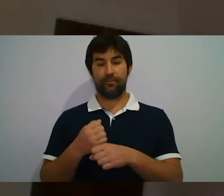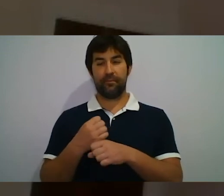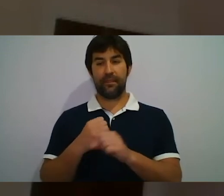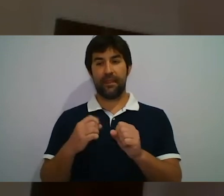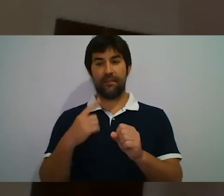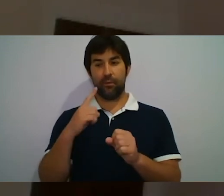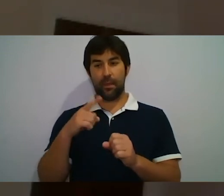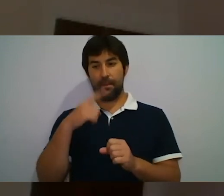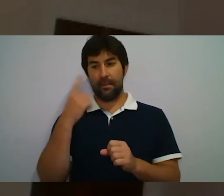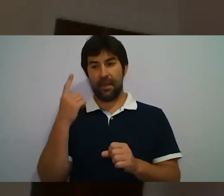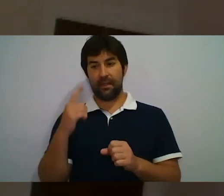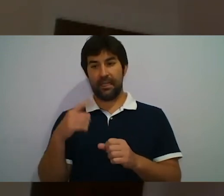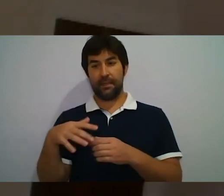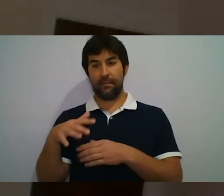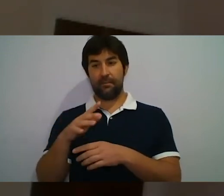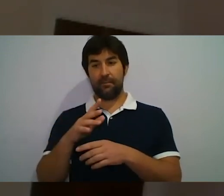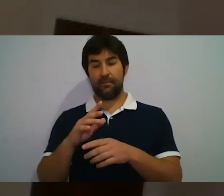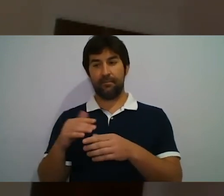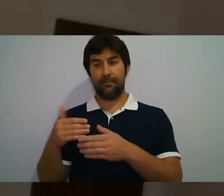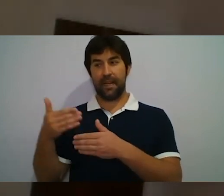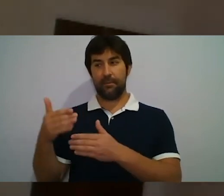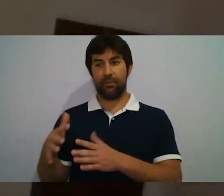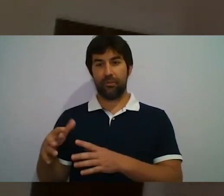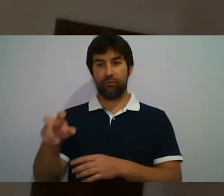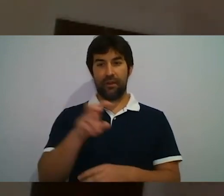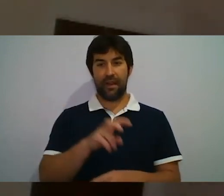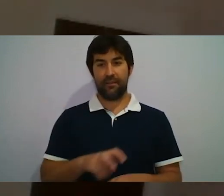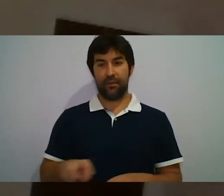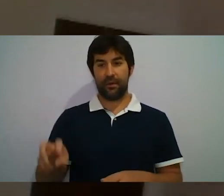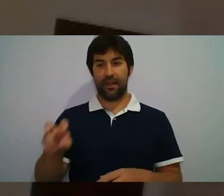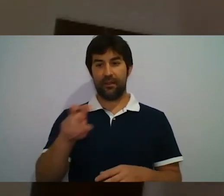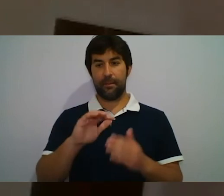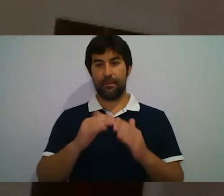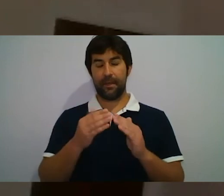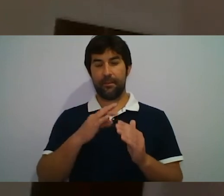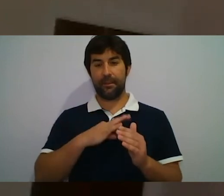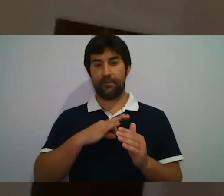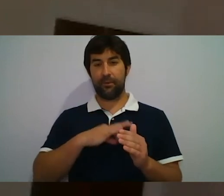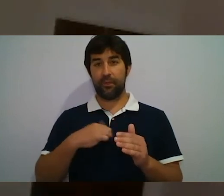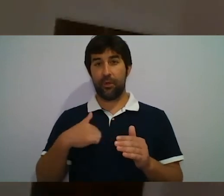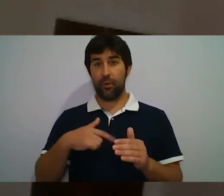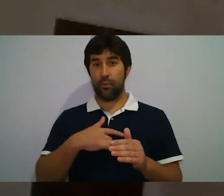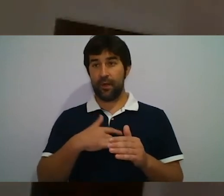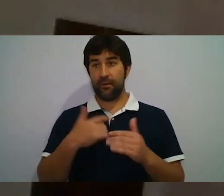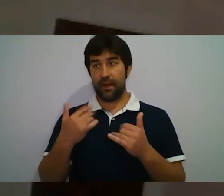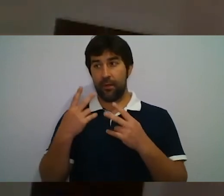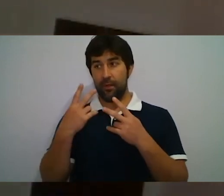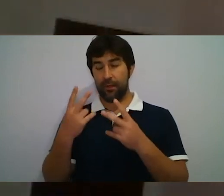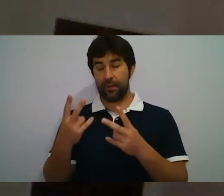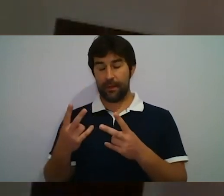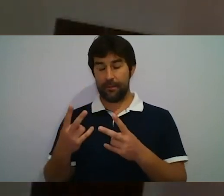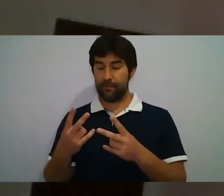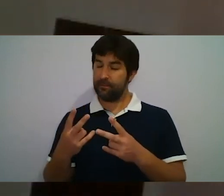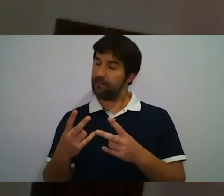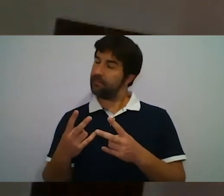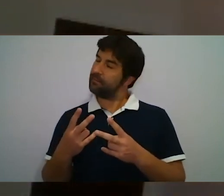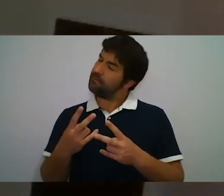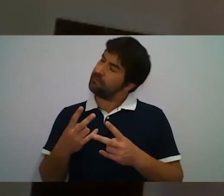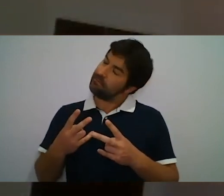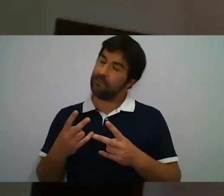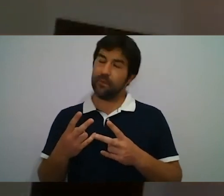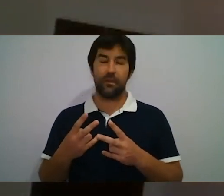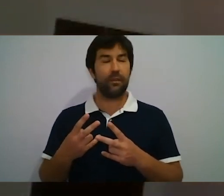don't encounter something that we're not expecting, or we have to work around, or we might have to dig 3 holes to find one that'll actually go down to the